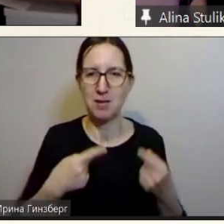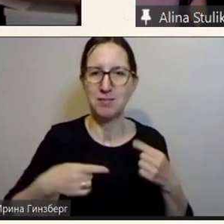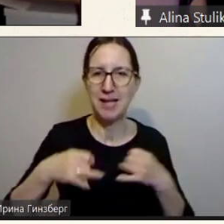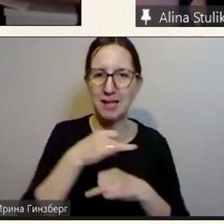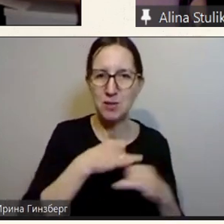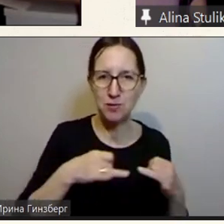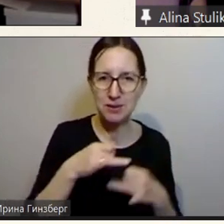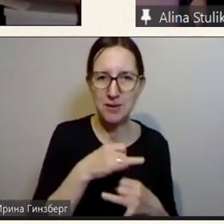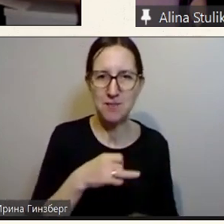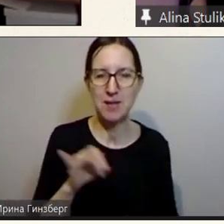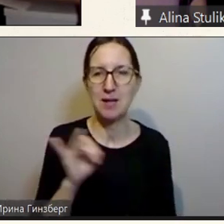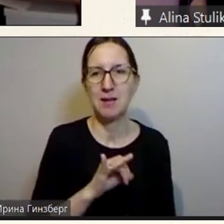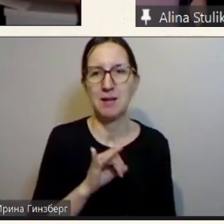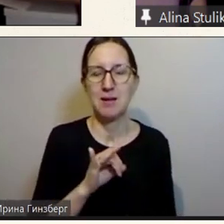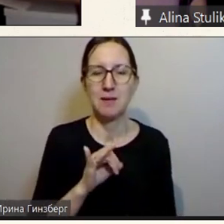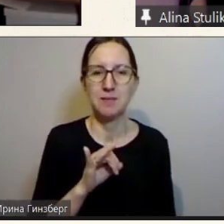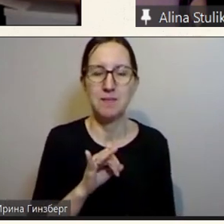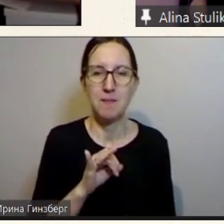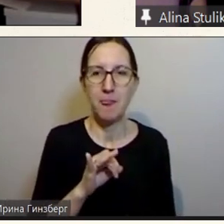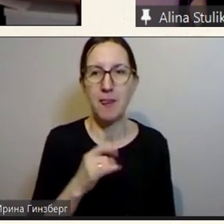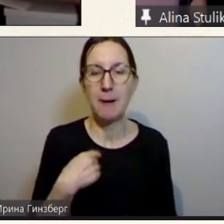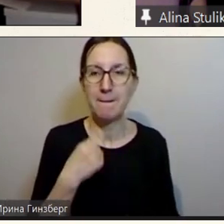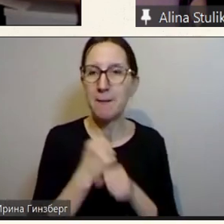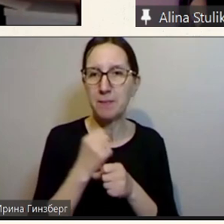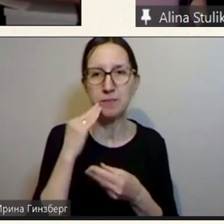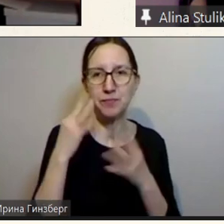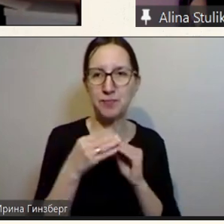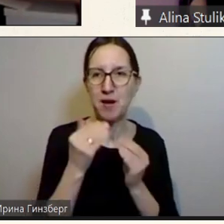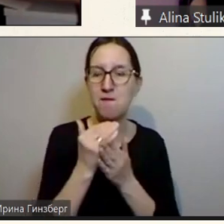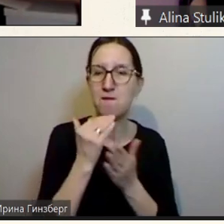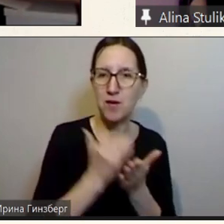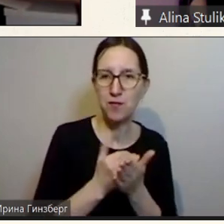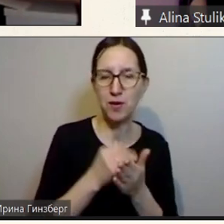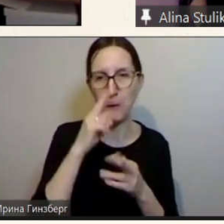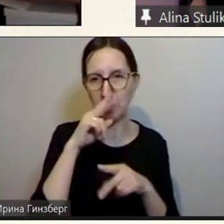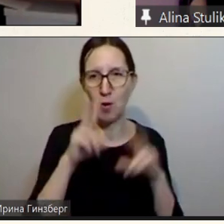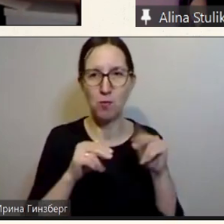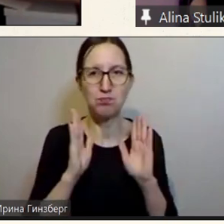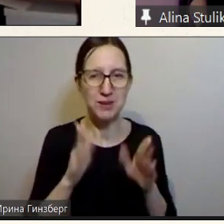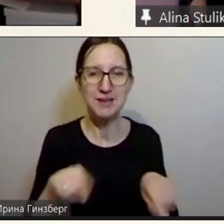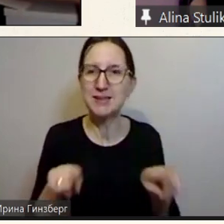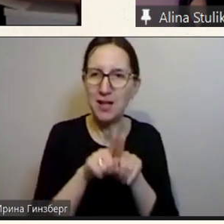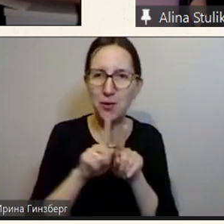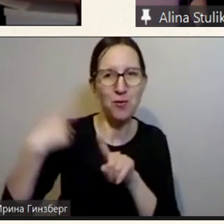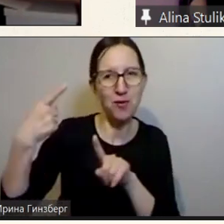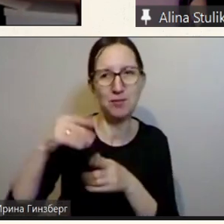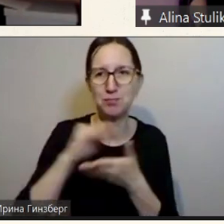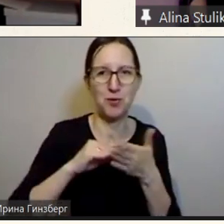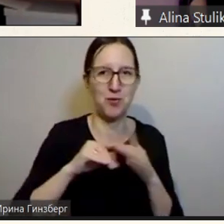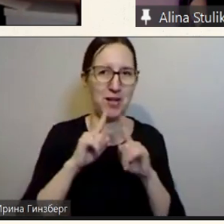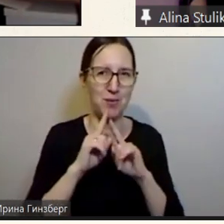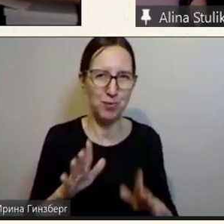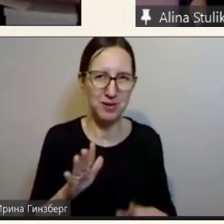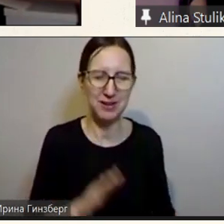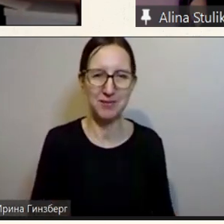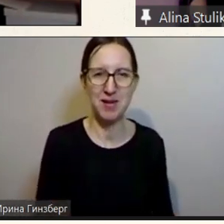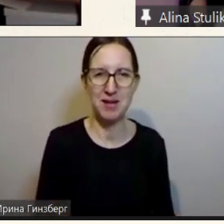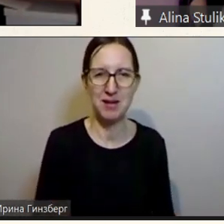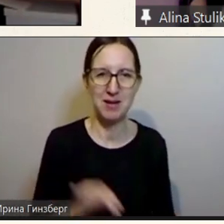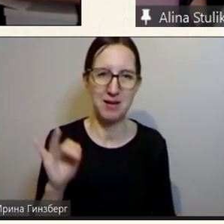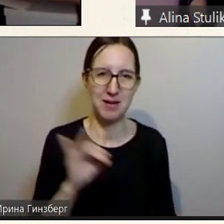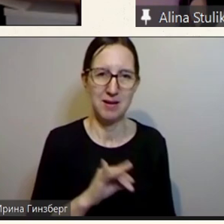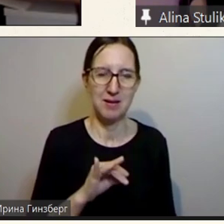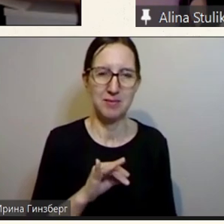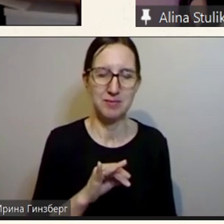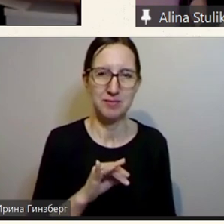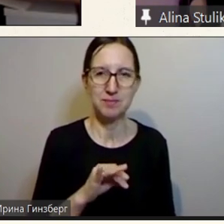say sorry for some technical problems that we had, and we'll take all of that into account. And I hope